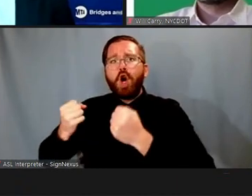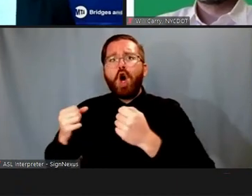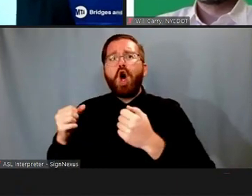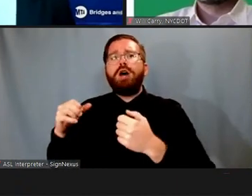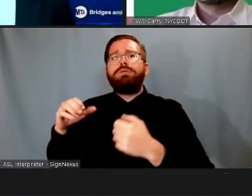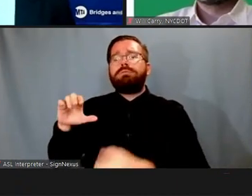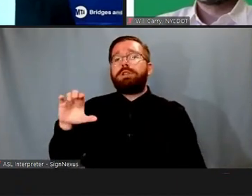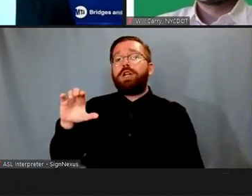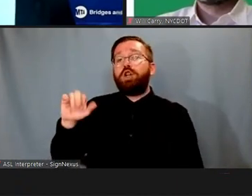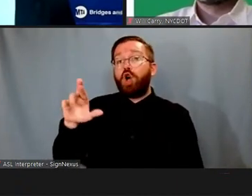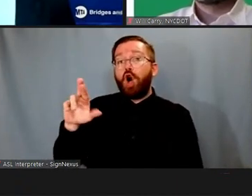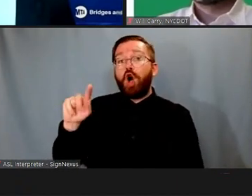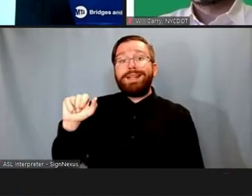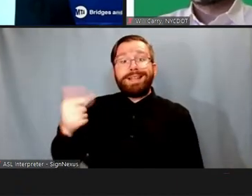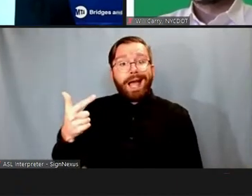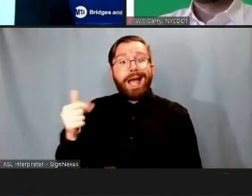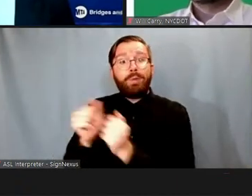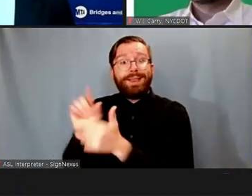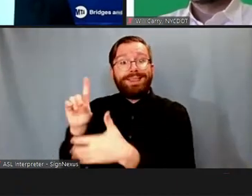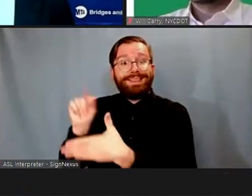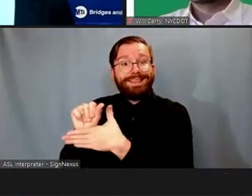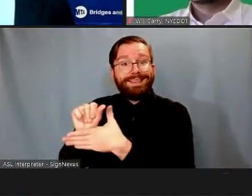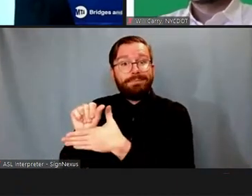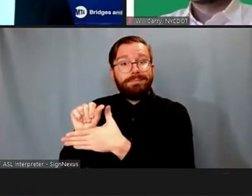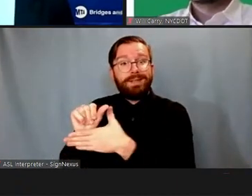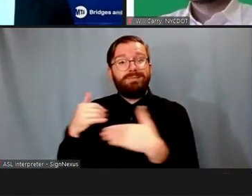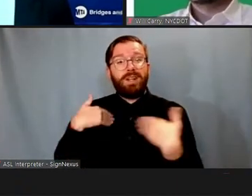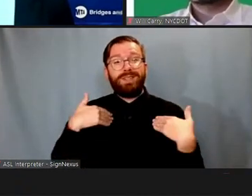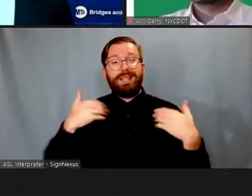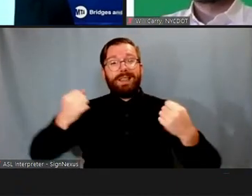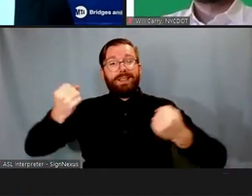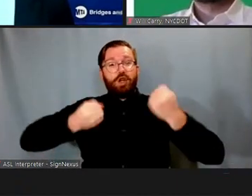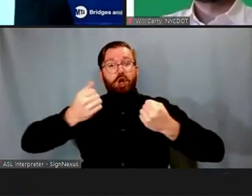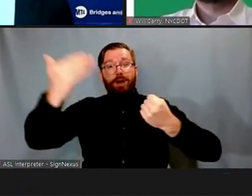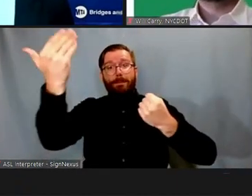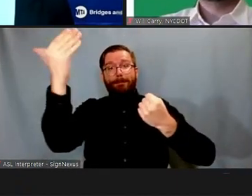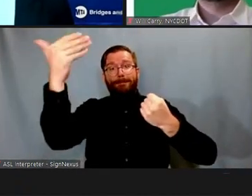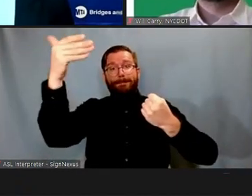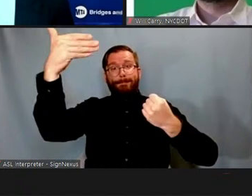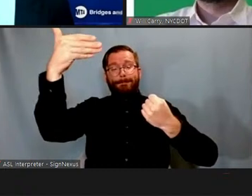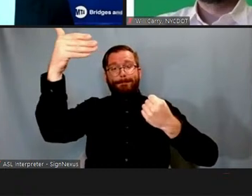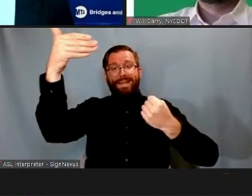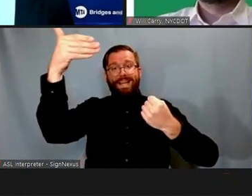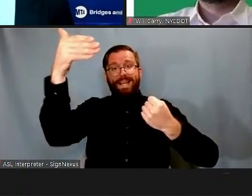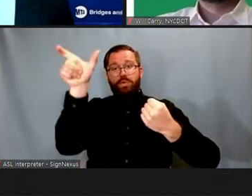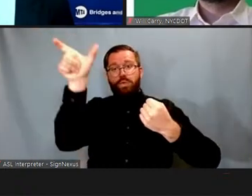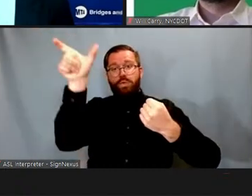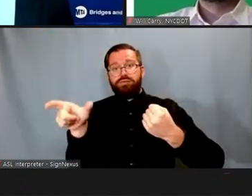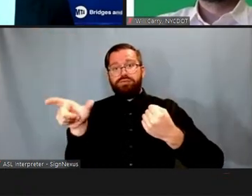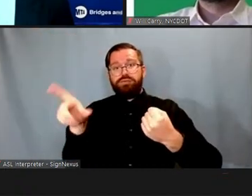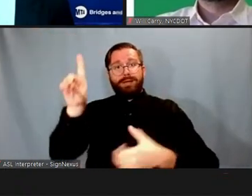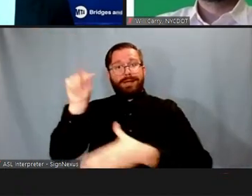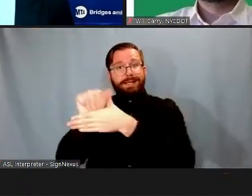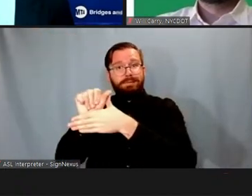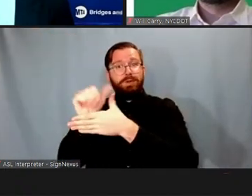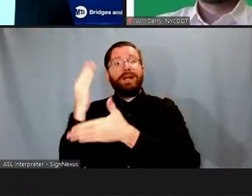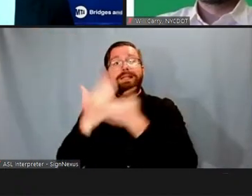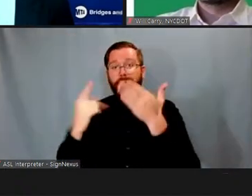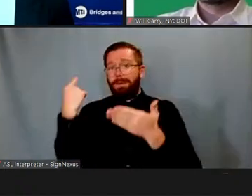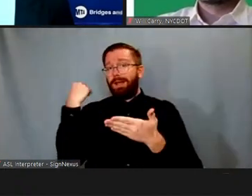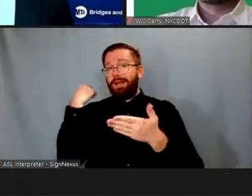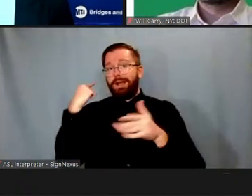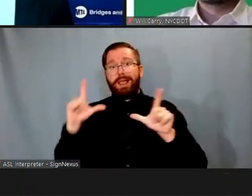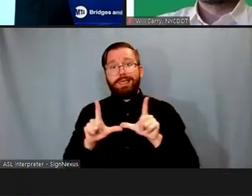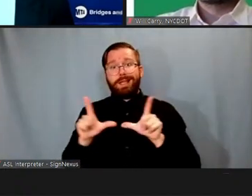disabled auto tags that hang from the inside car mirror because some have disabled tags which are not tied to a